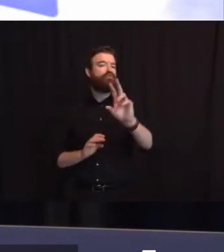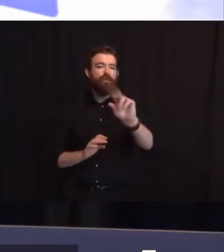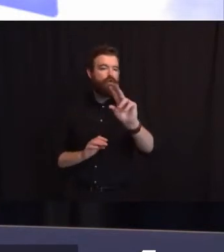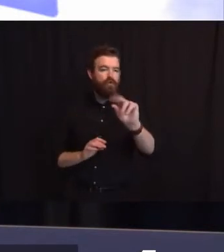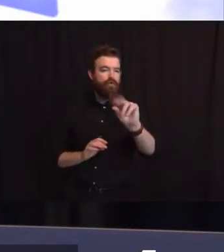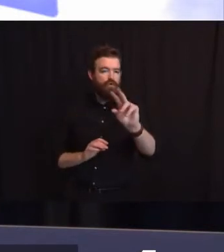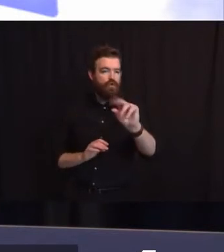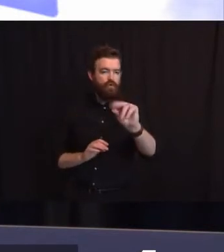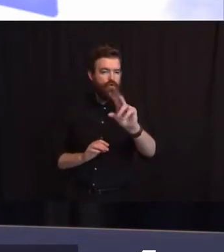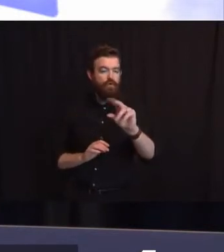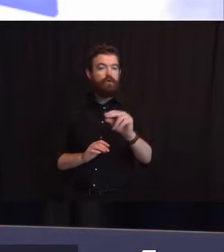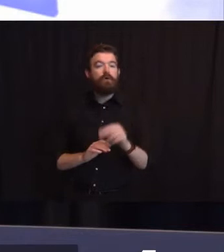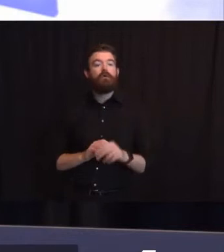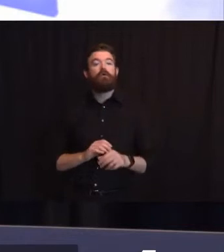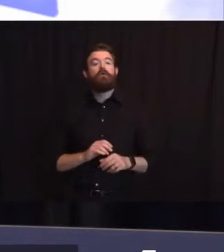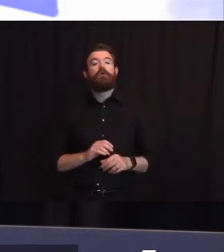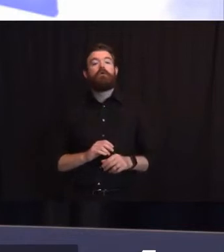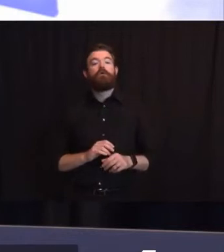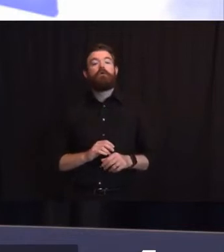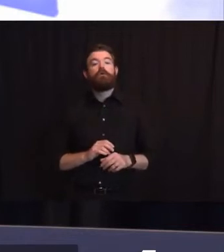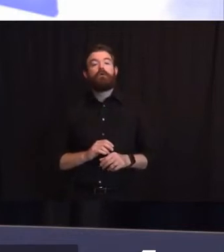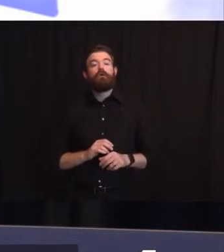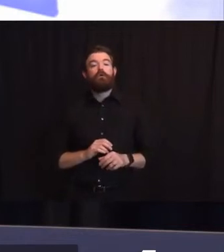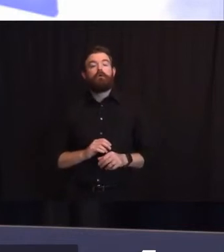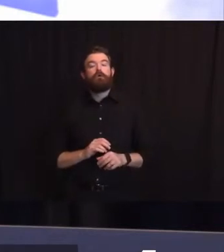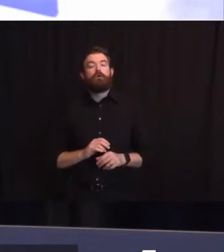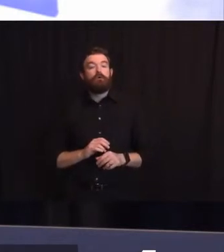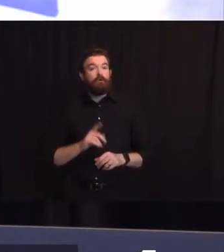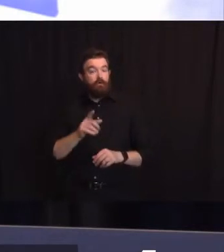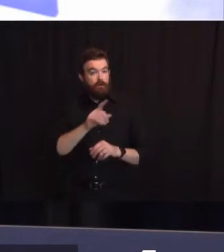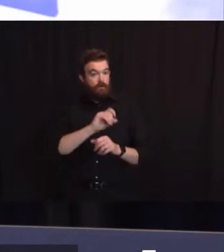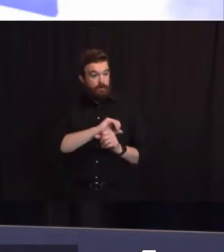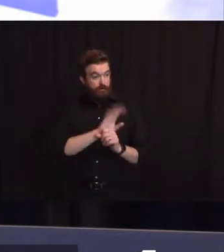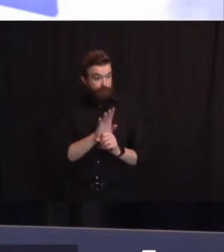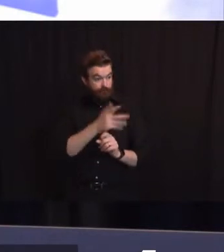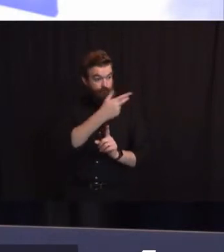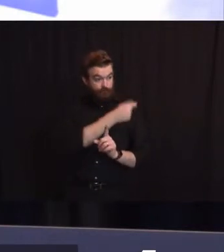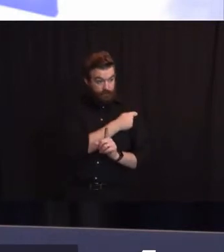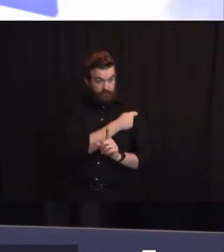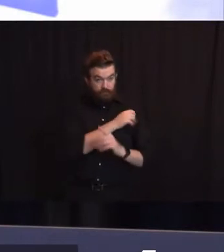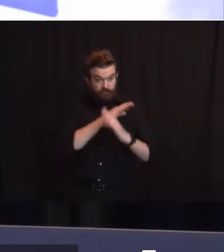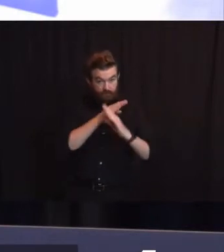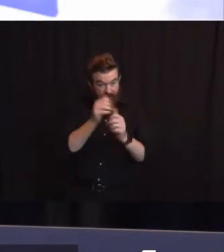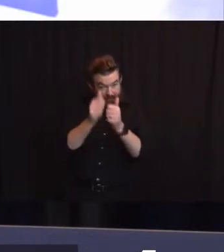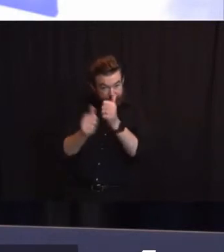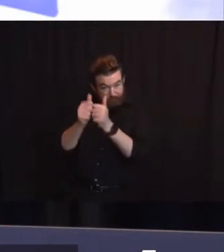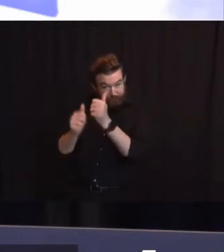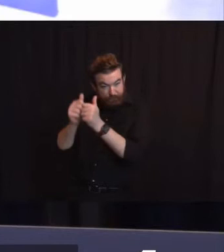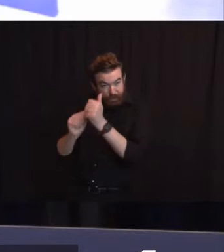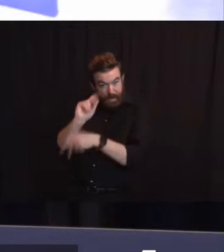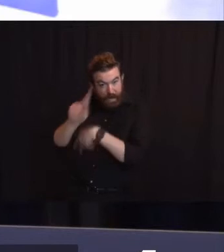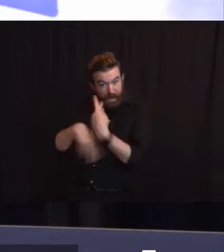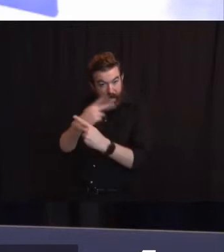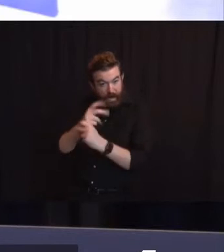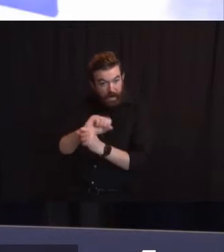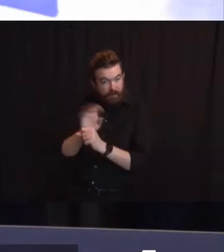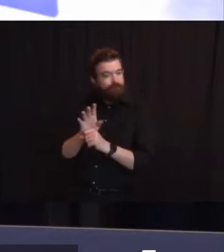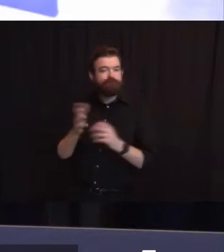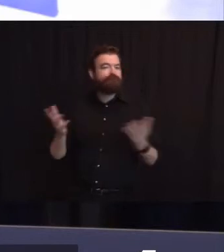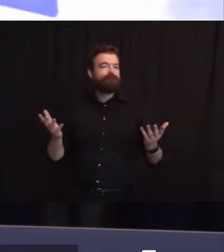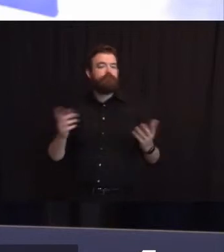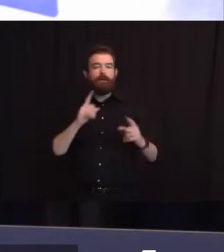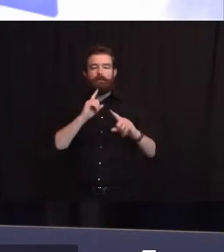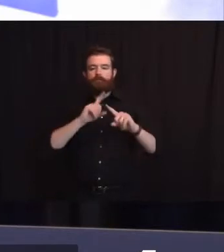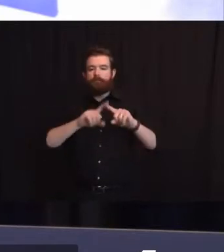variant. It also depends on how much COVID-19 there is in the community. Across the United